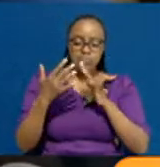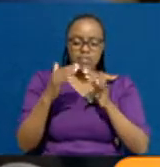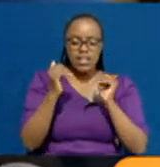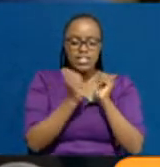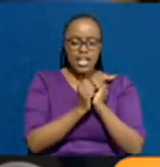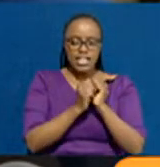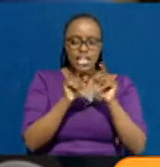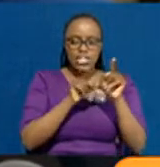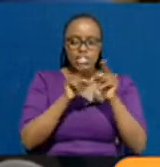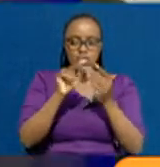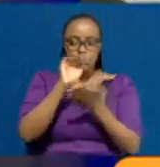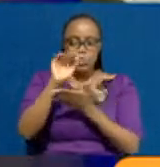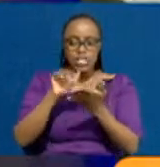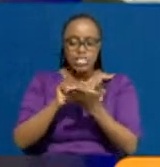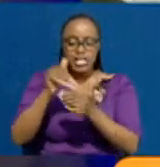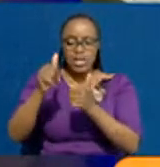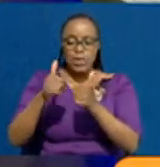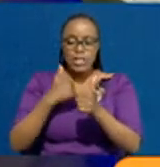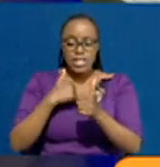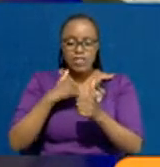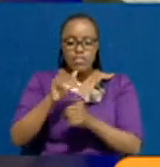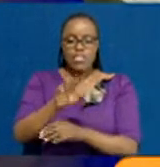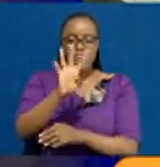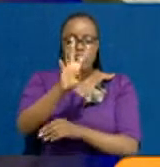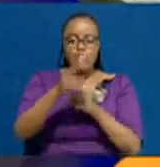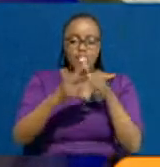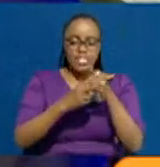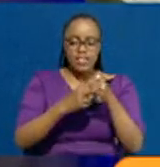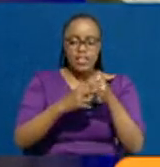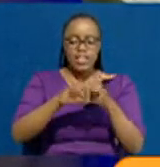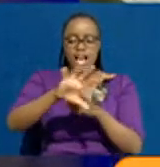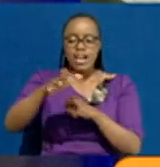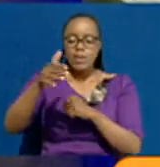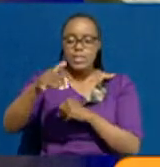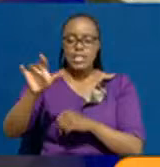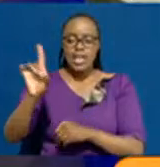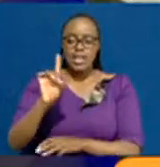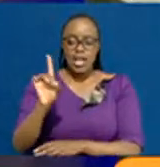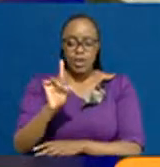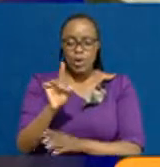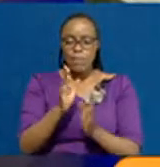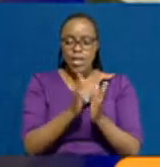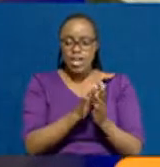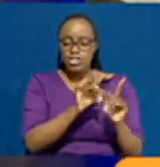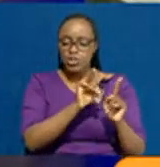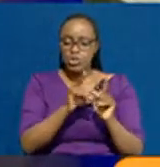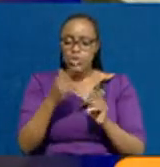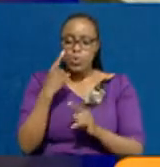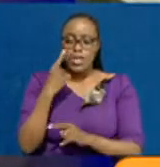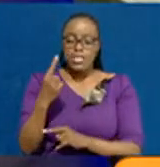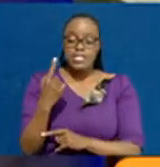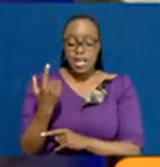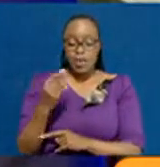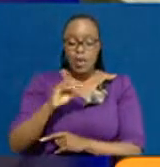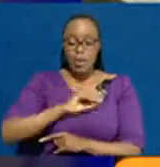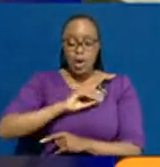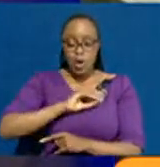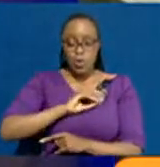transport corridors that serve all the 47 counties here in Nairobi. And so we see our role also